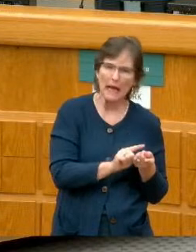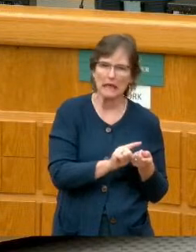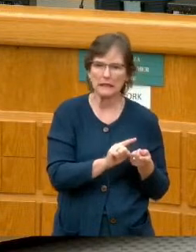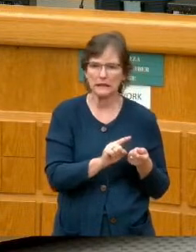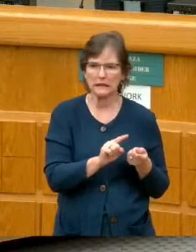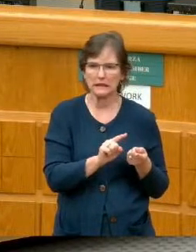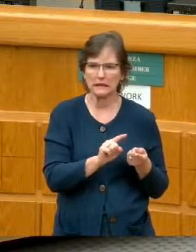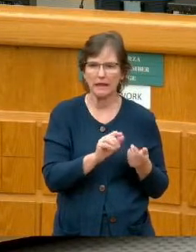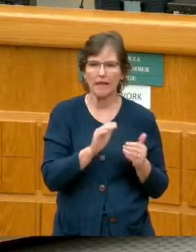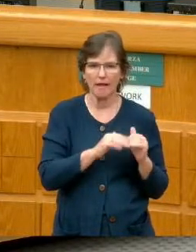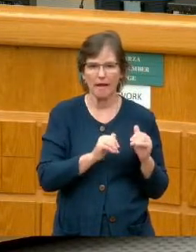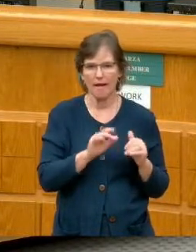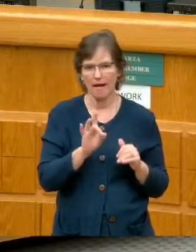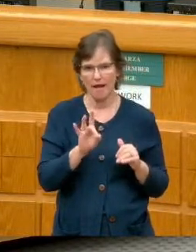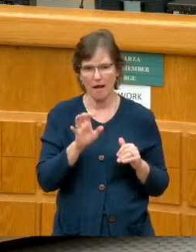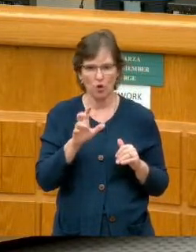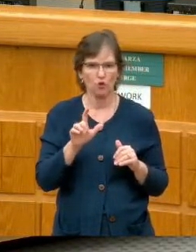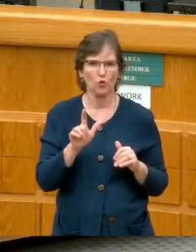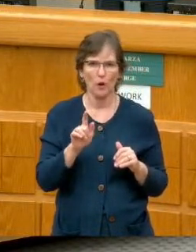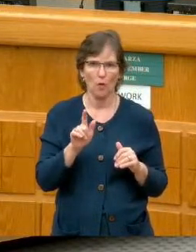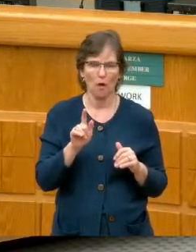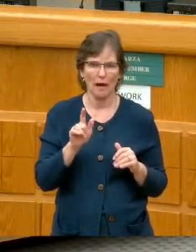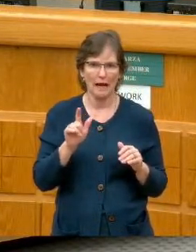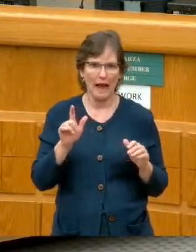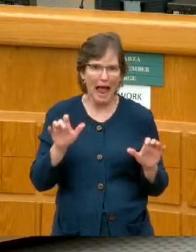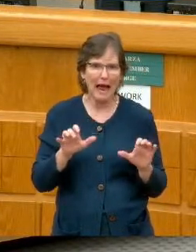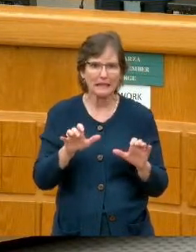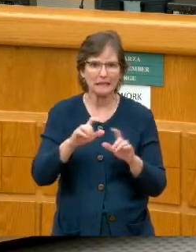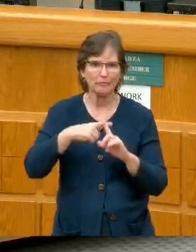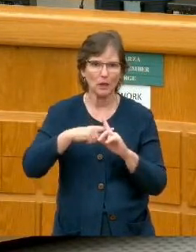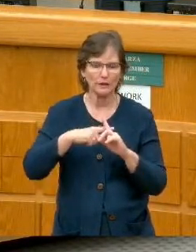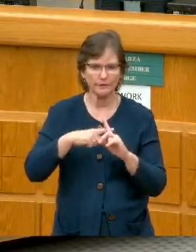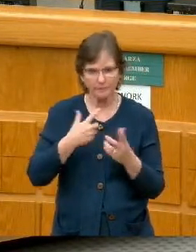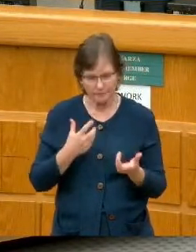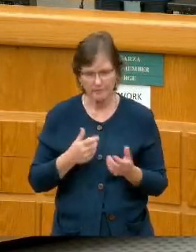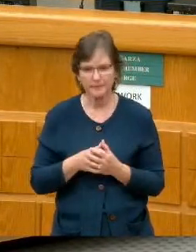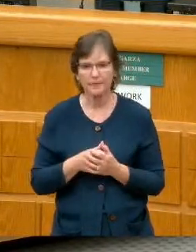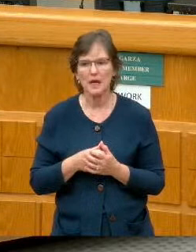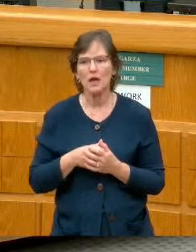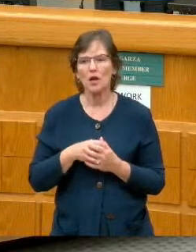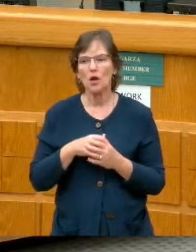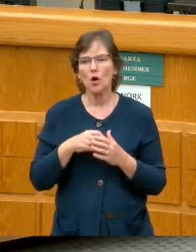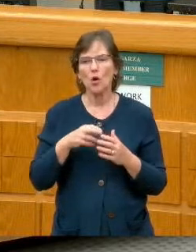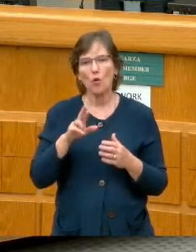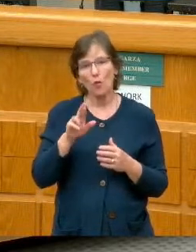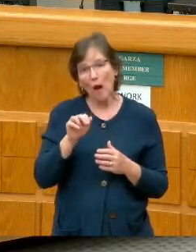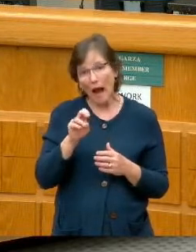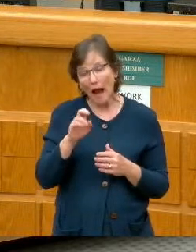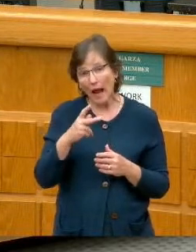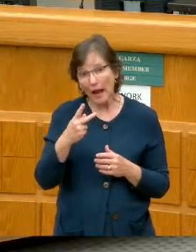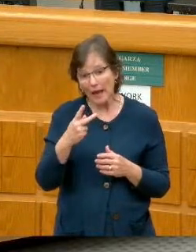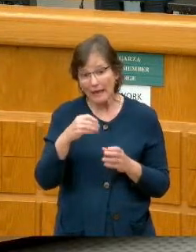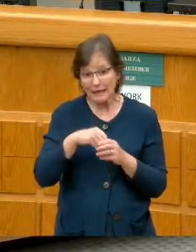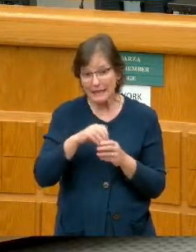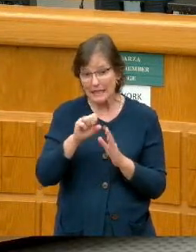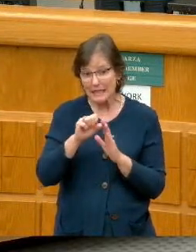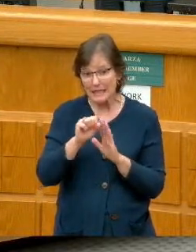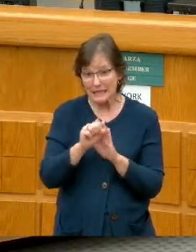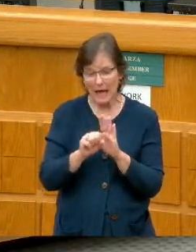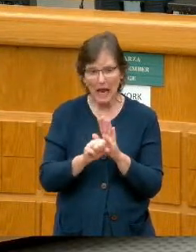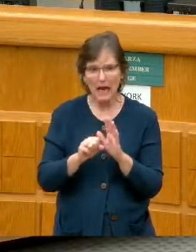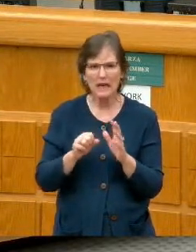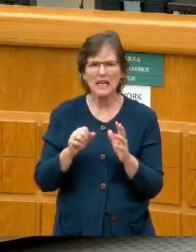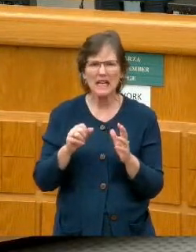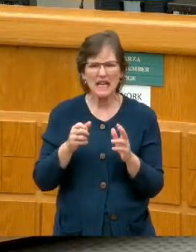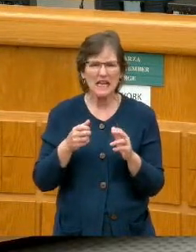than 821 active cases. In terms of our ranking, where do we rank? We're moving up a little bit, but I wouldn't pay too much attention